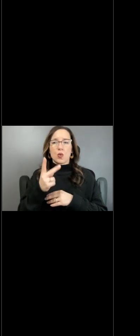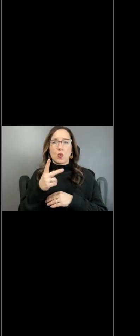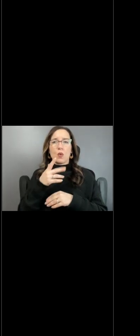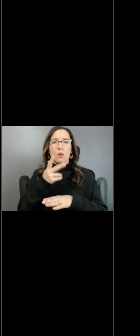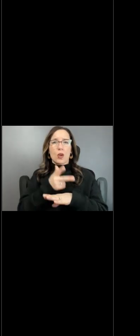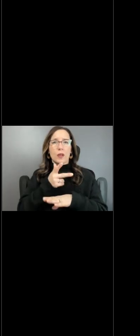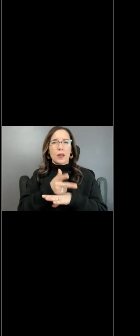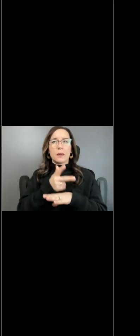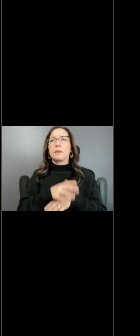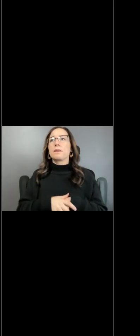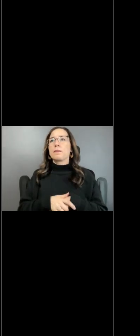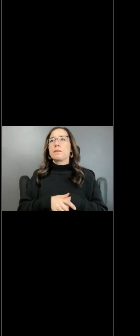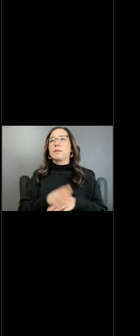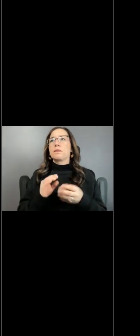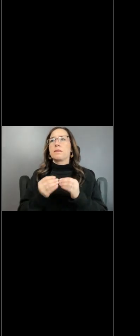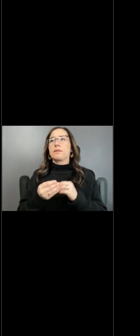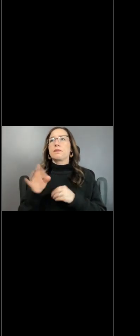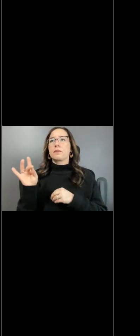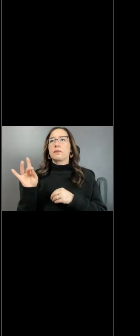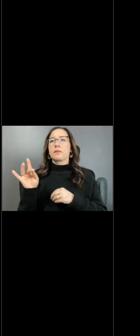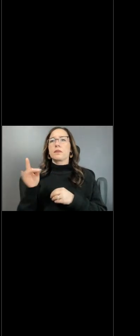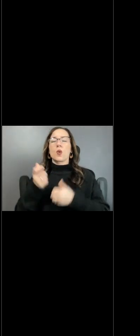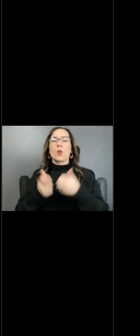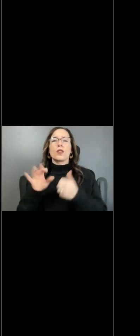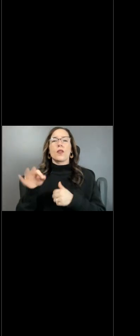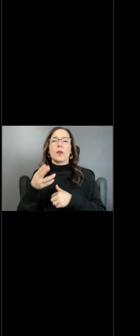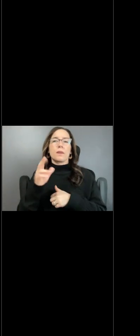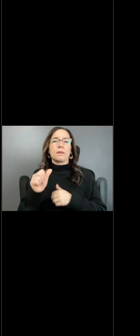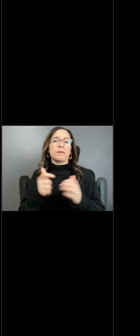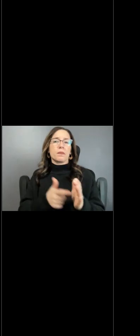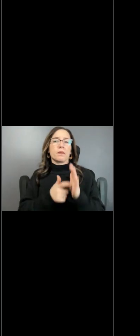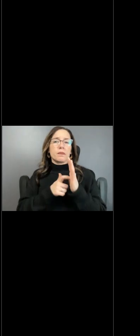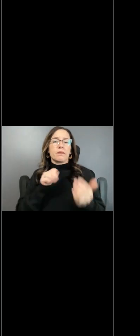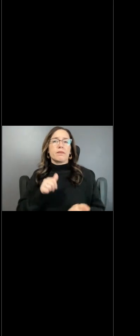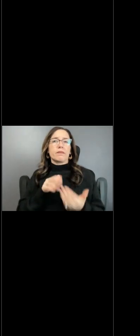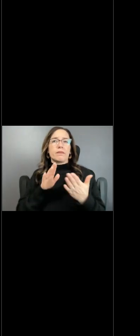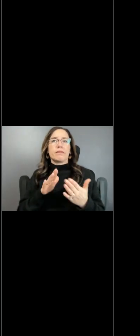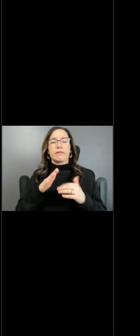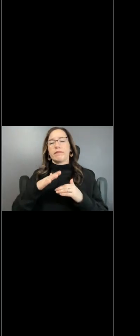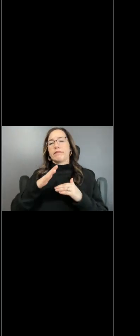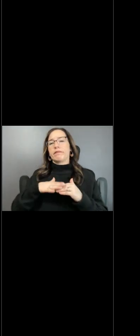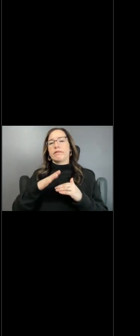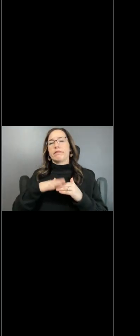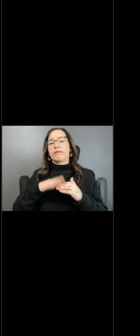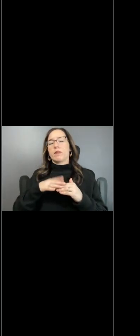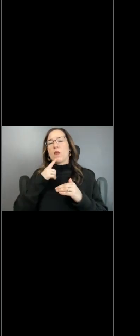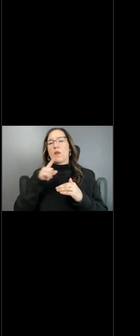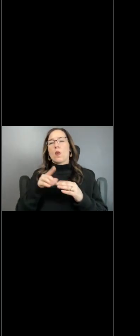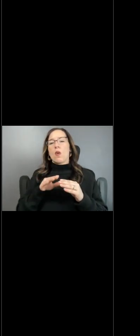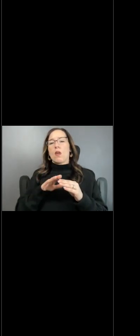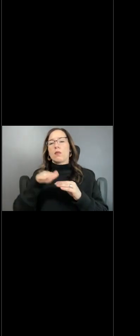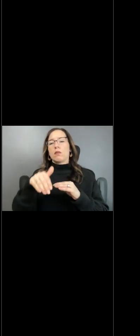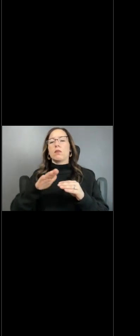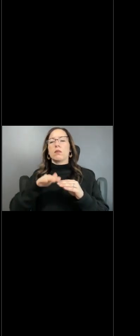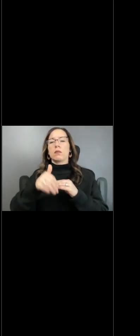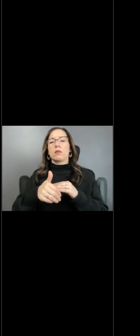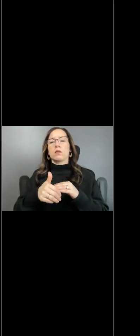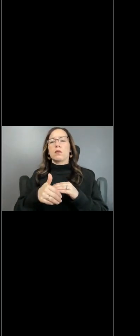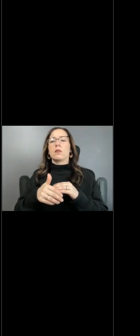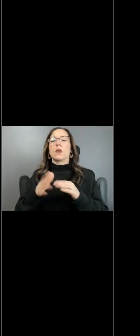Number 8, which Fair Housing Act requirement addresses the threshold of doors, including the sliding door tracks? That is